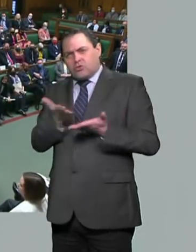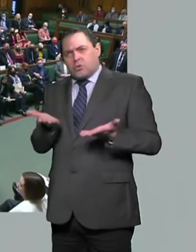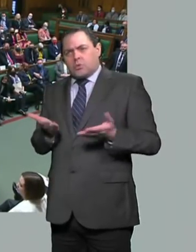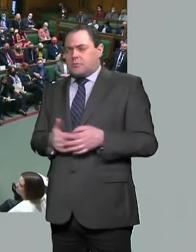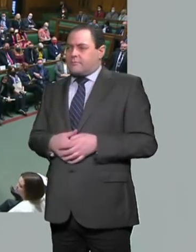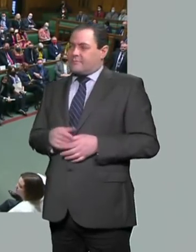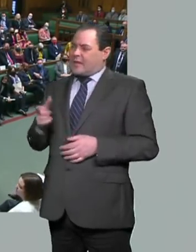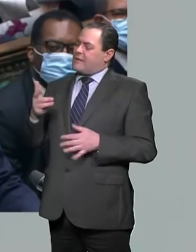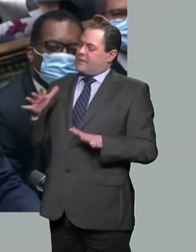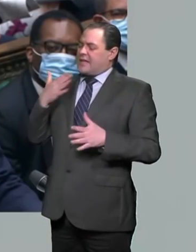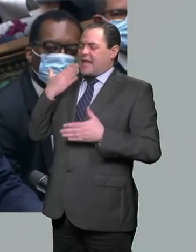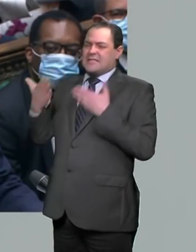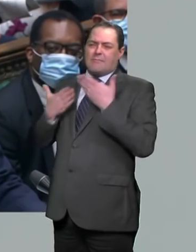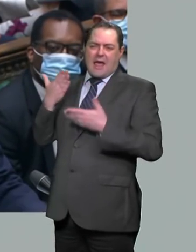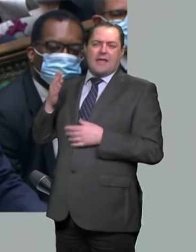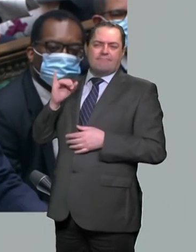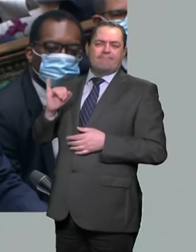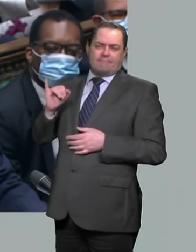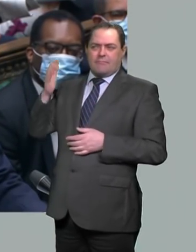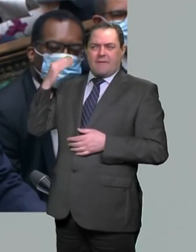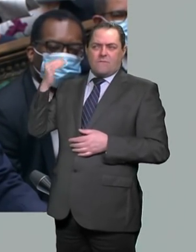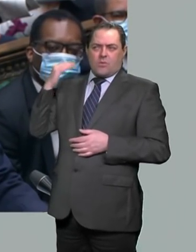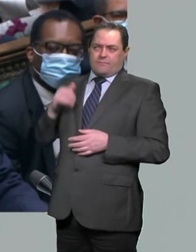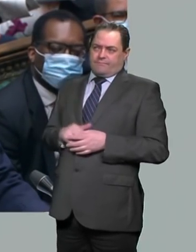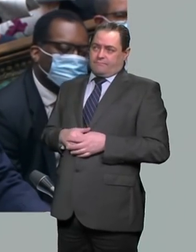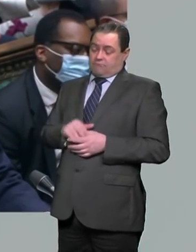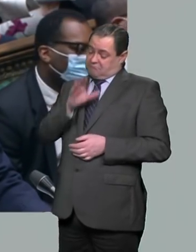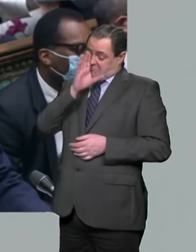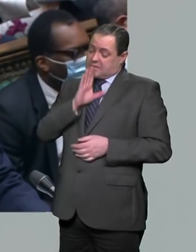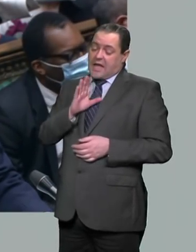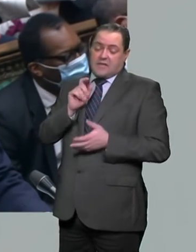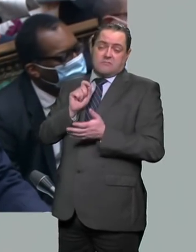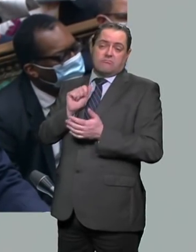I explained that sad matter on the floor of the House, and